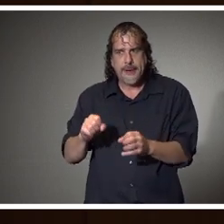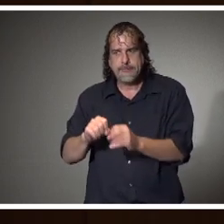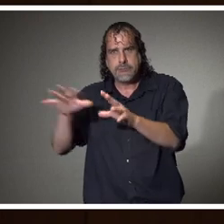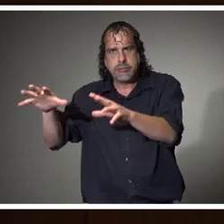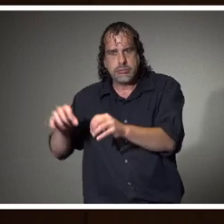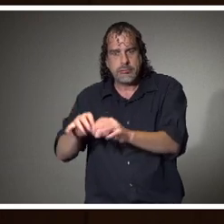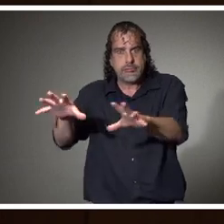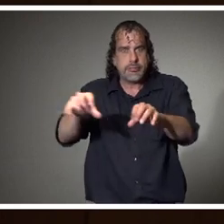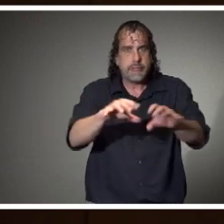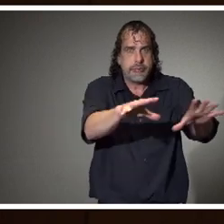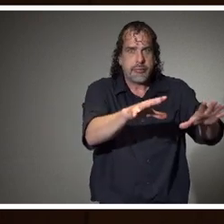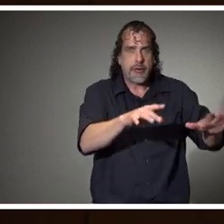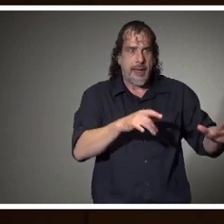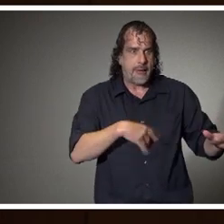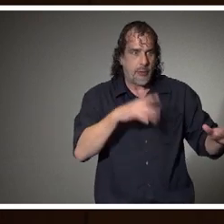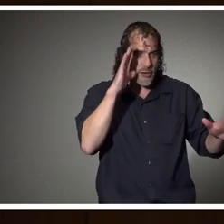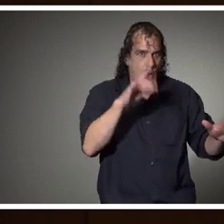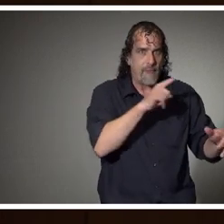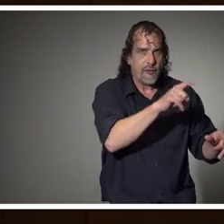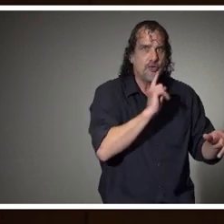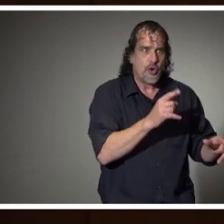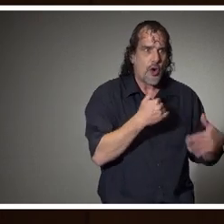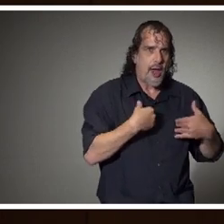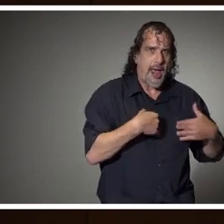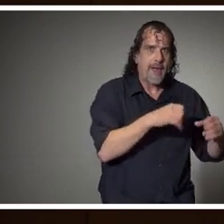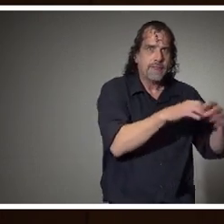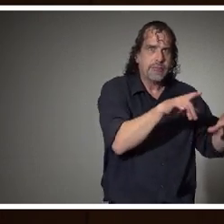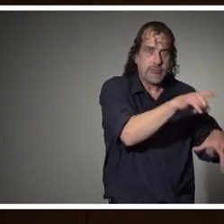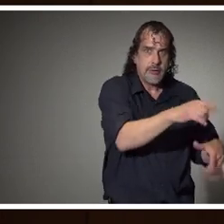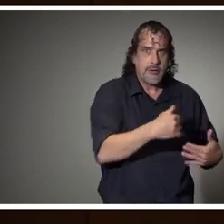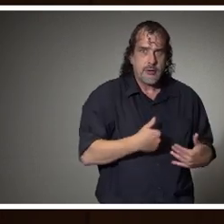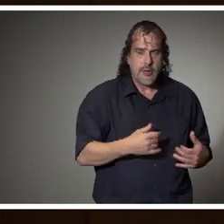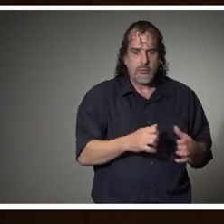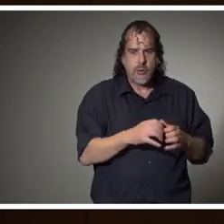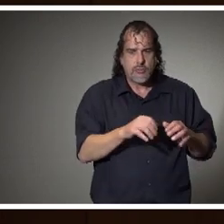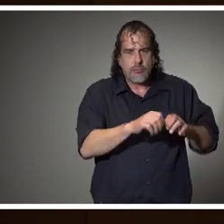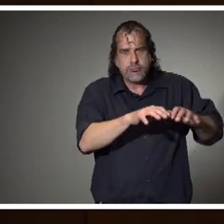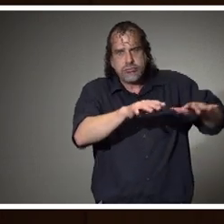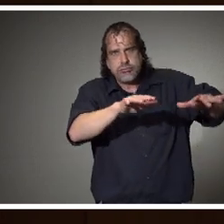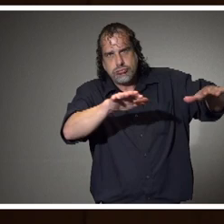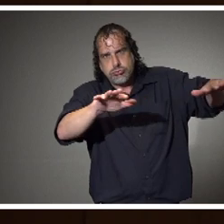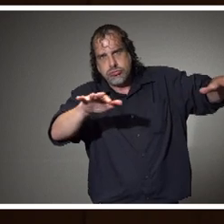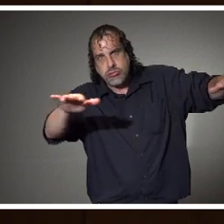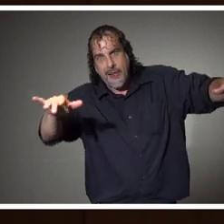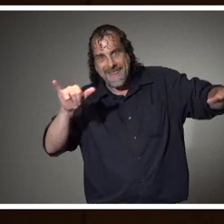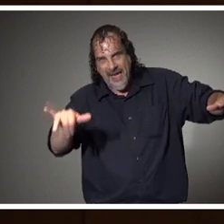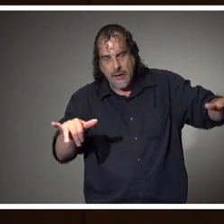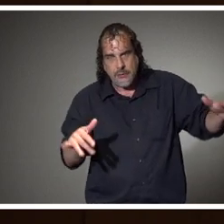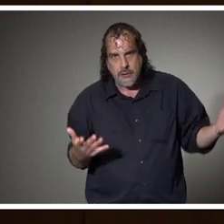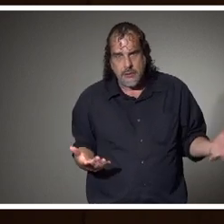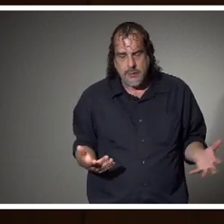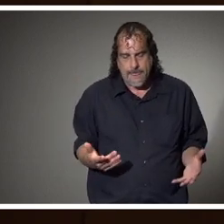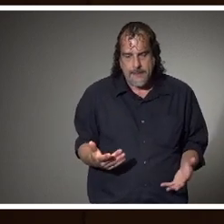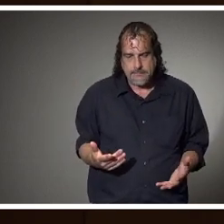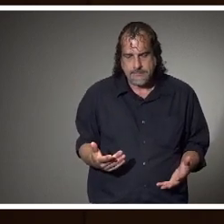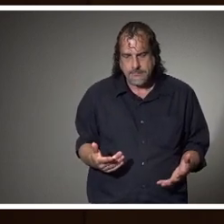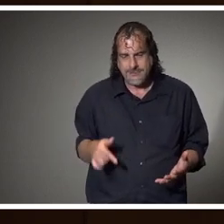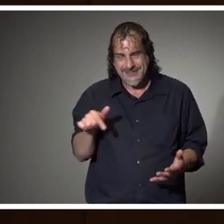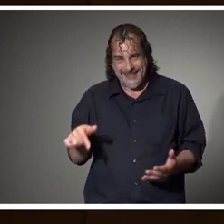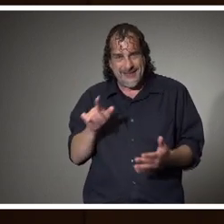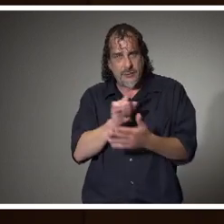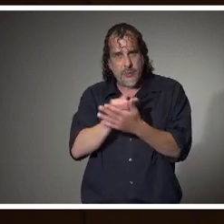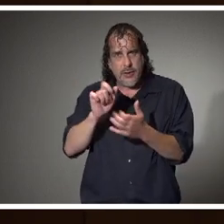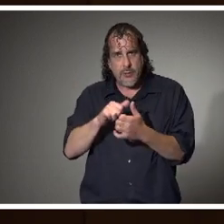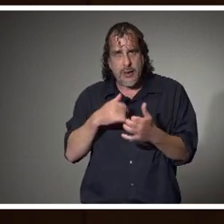and around identified cases, basically sort of growing out our net. As part of that, you know, this week we did announce with our